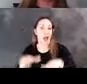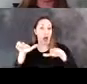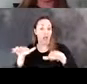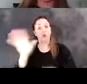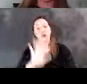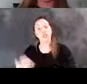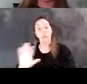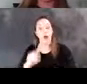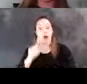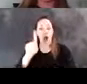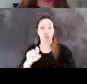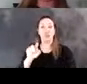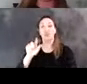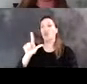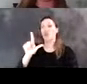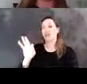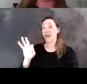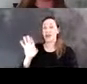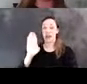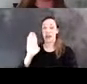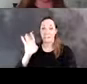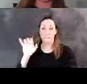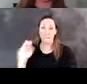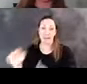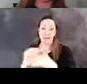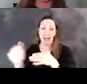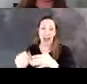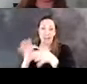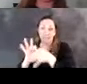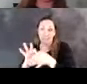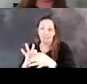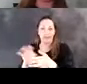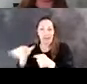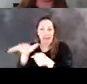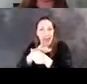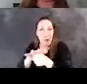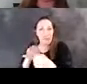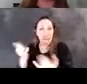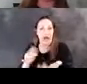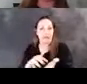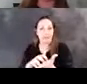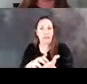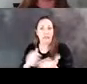129 billion dollars worth of real estate in that area that's now vulnerable to flooding.